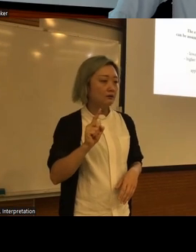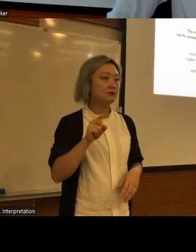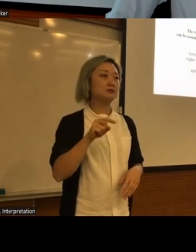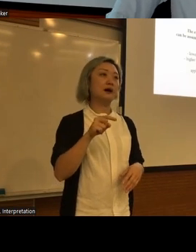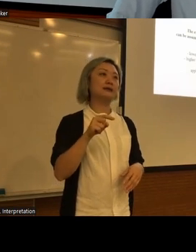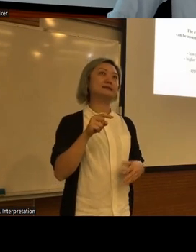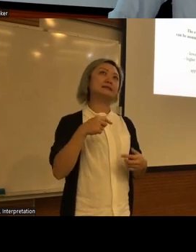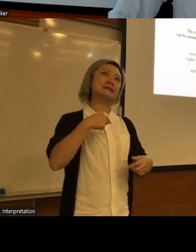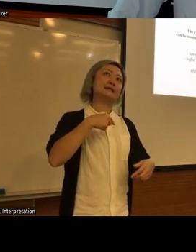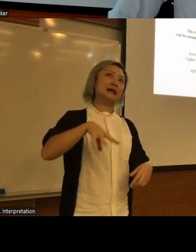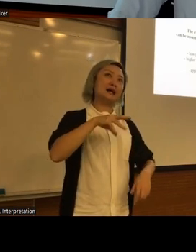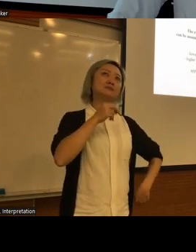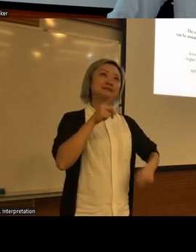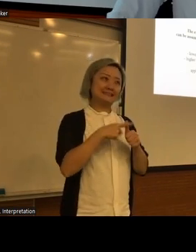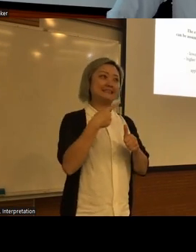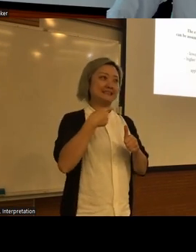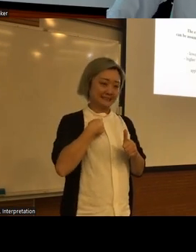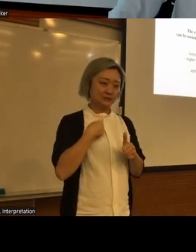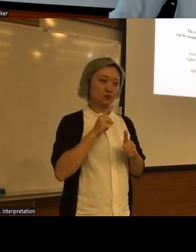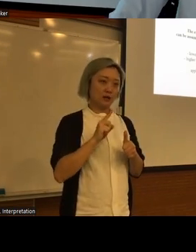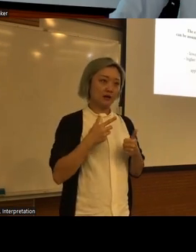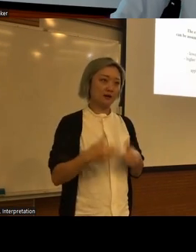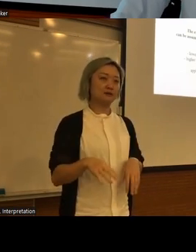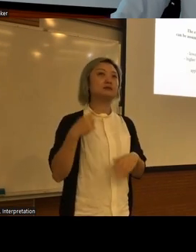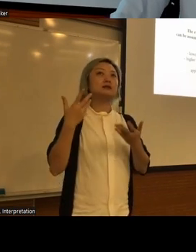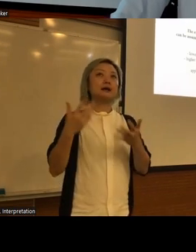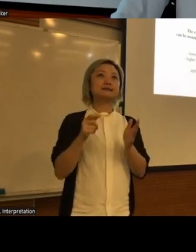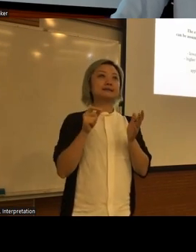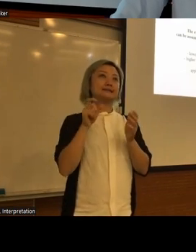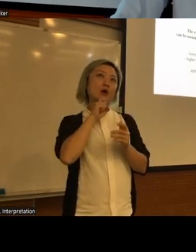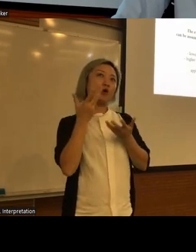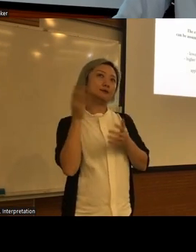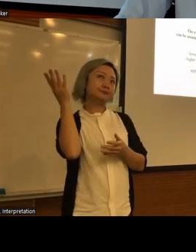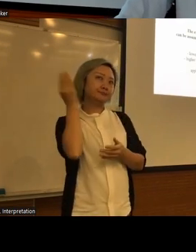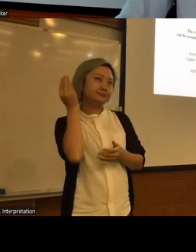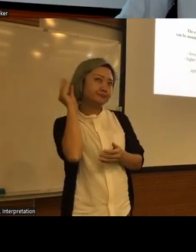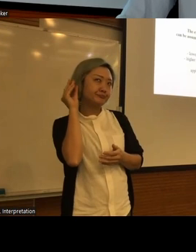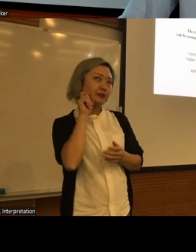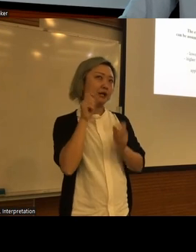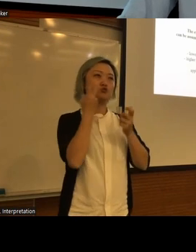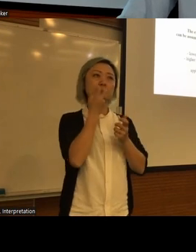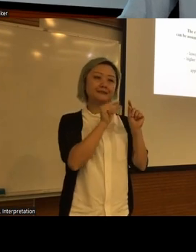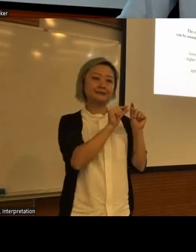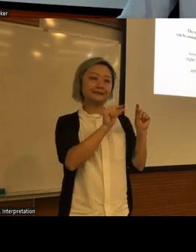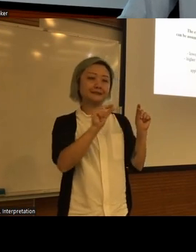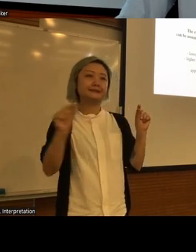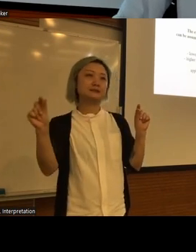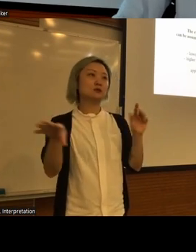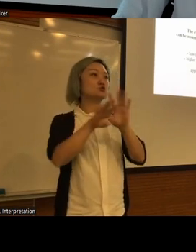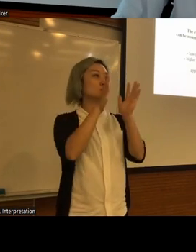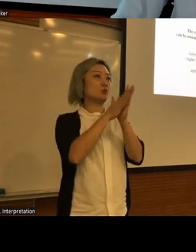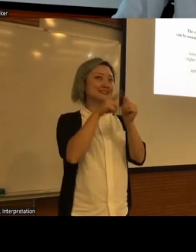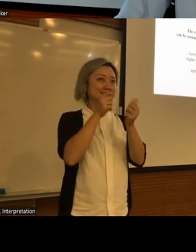we should understand, forget the source language, and then reformulate in the target